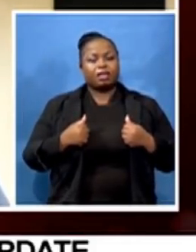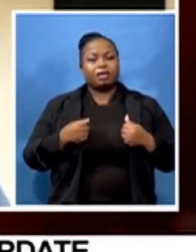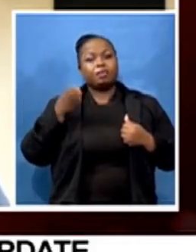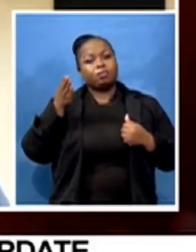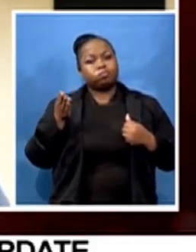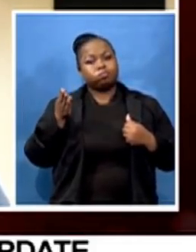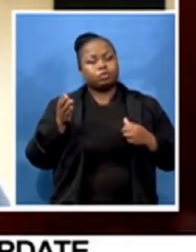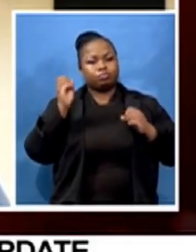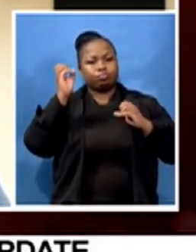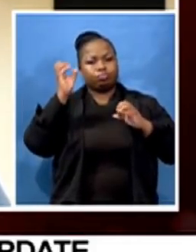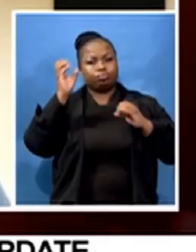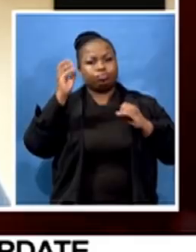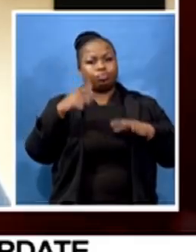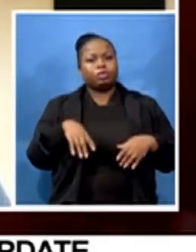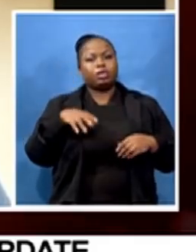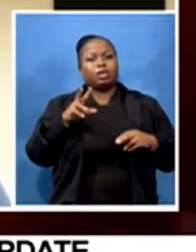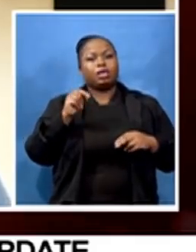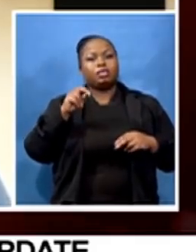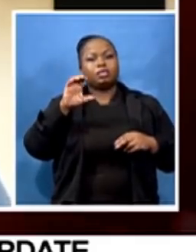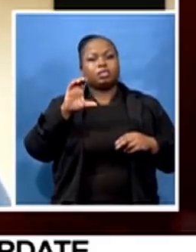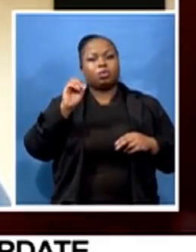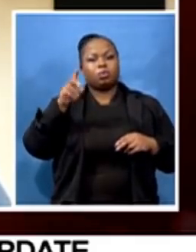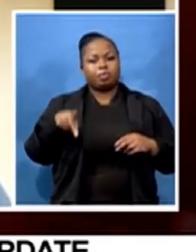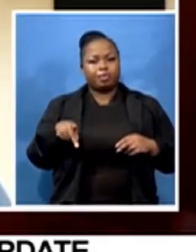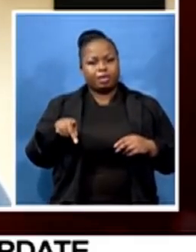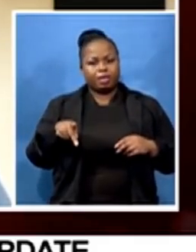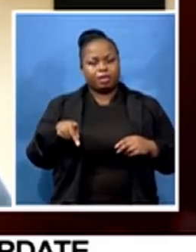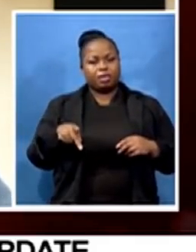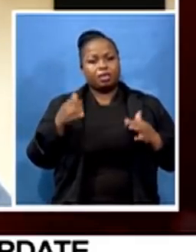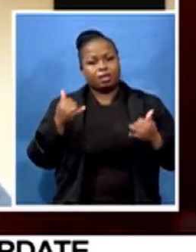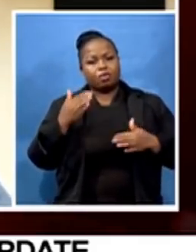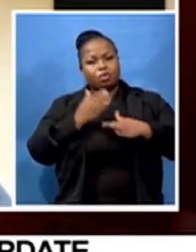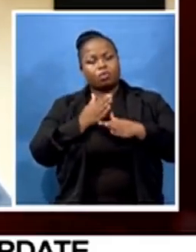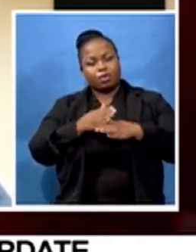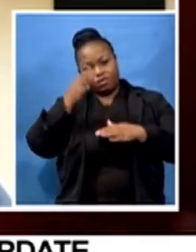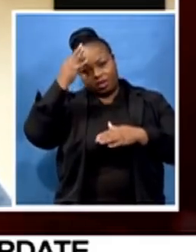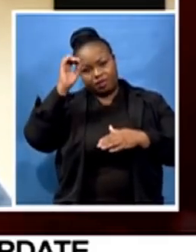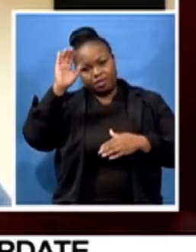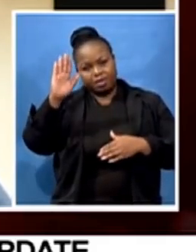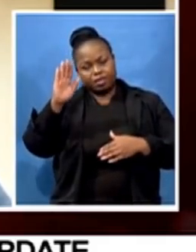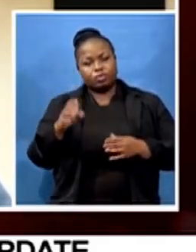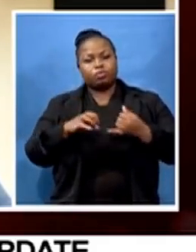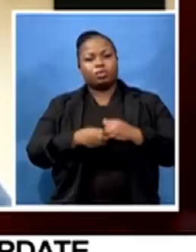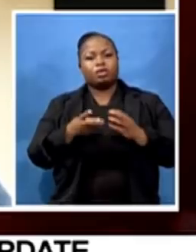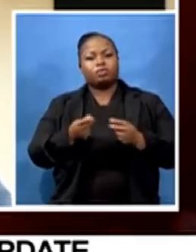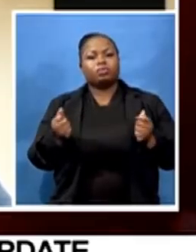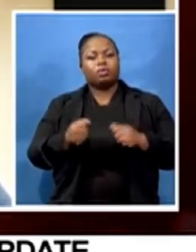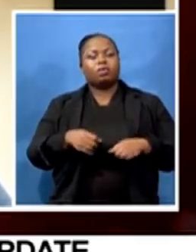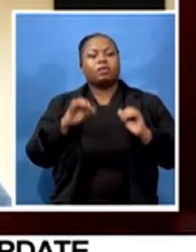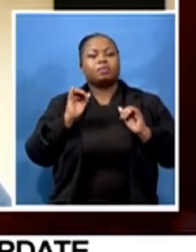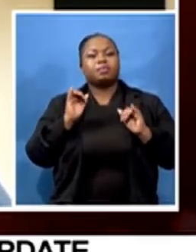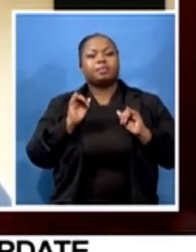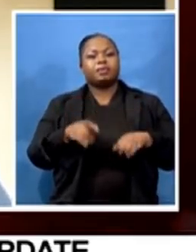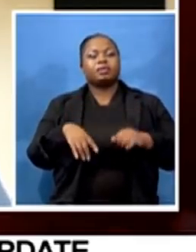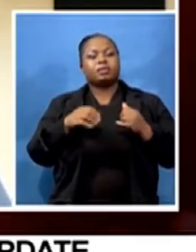National Council of Provinces on the work of government to deal with COVID-19 pandemic. It's a virtual meeting. There you can see